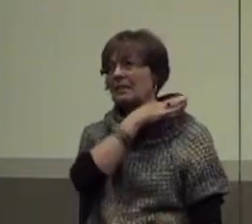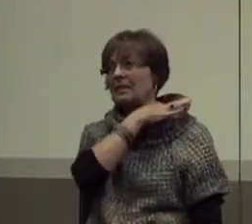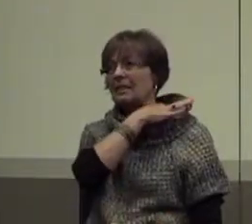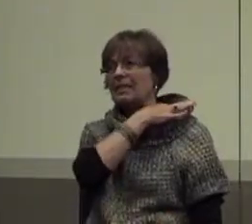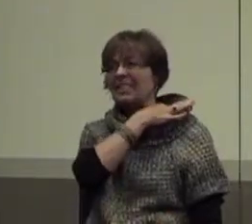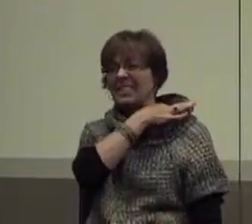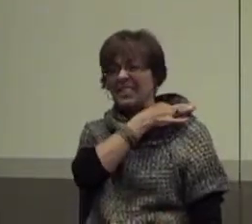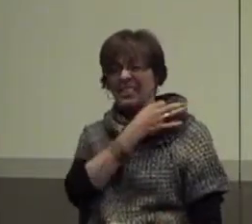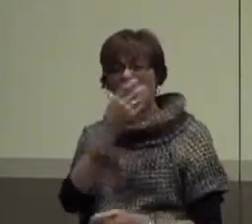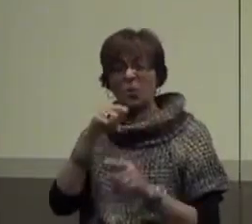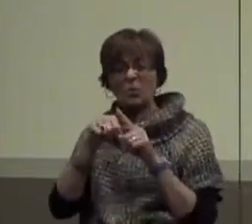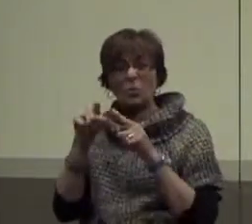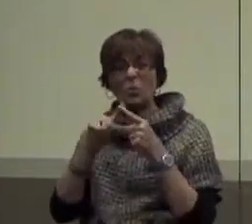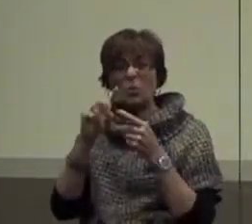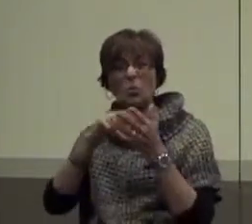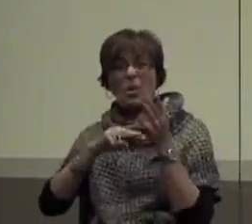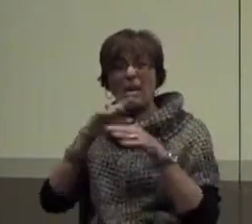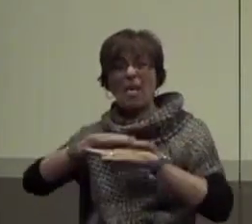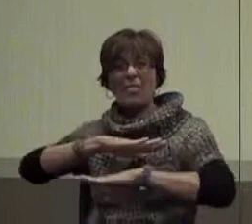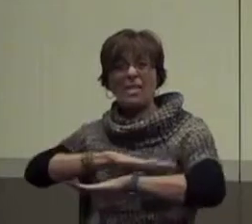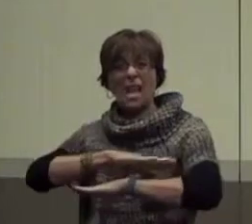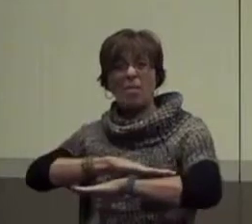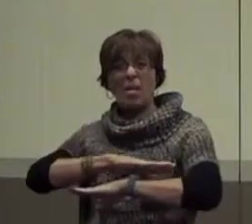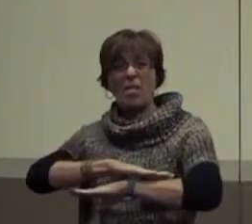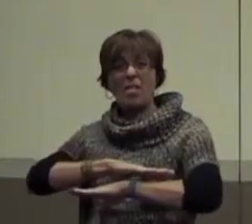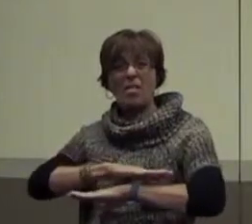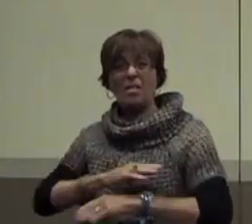Don't you know it's rude to read at the table?